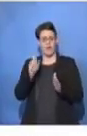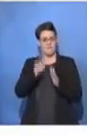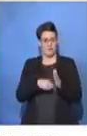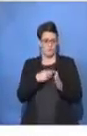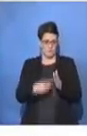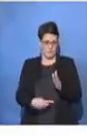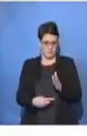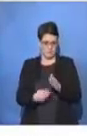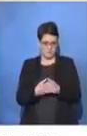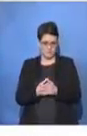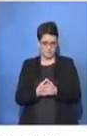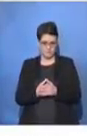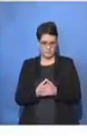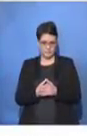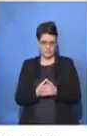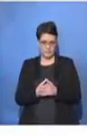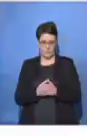voting,